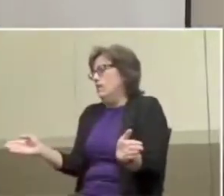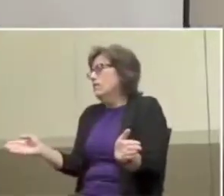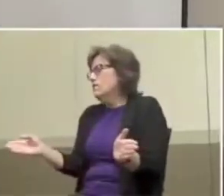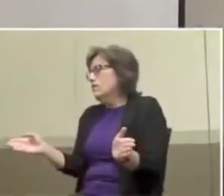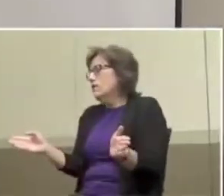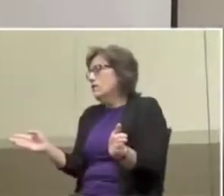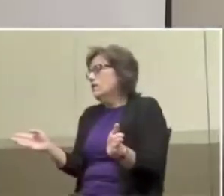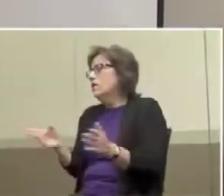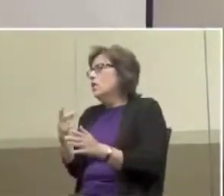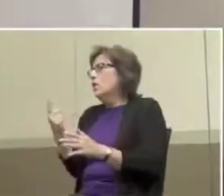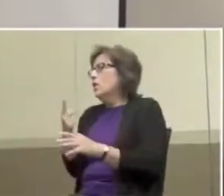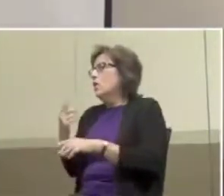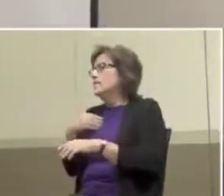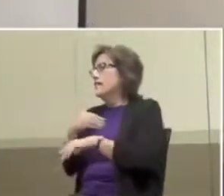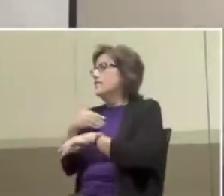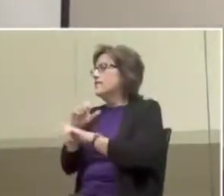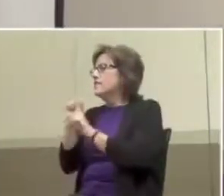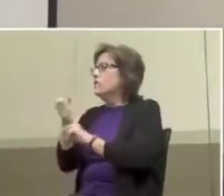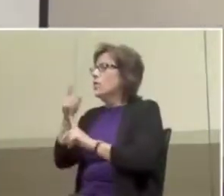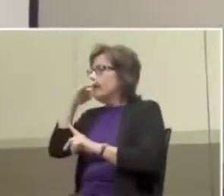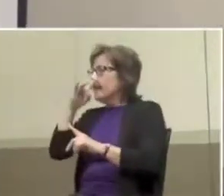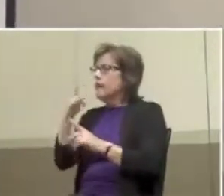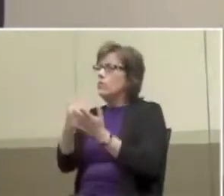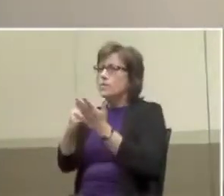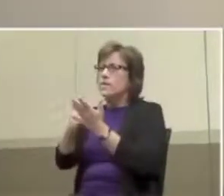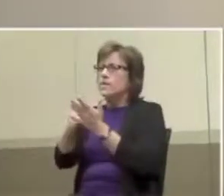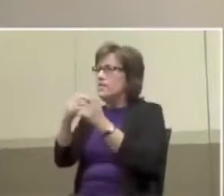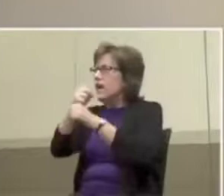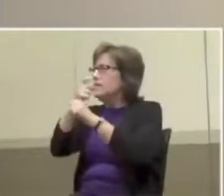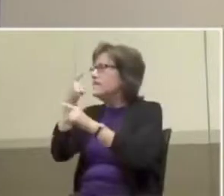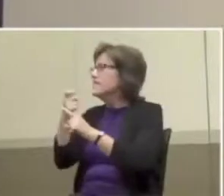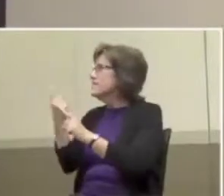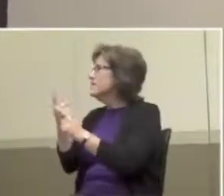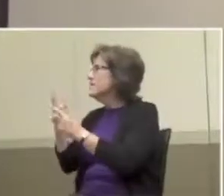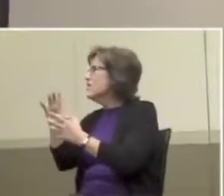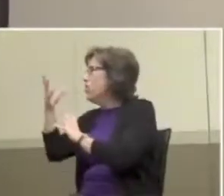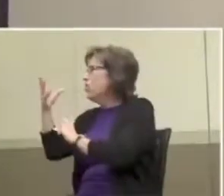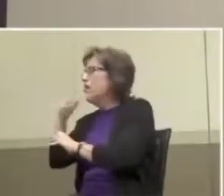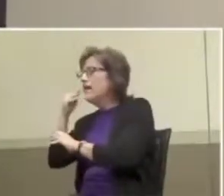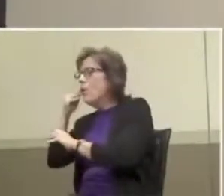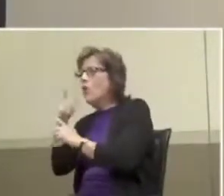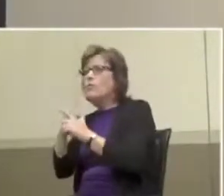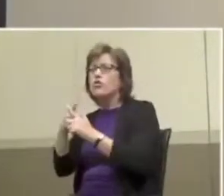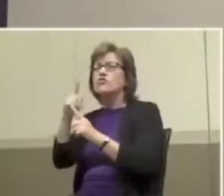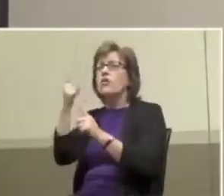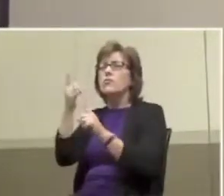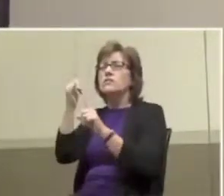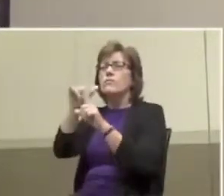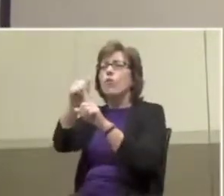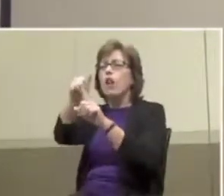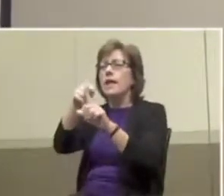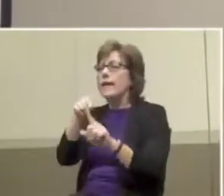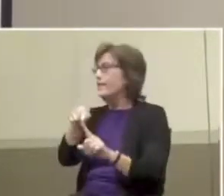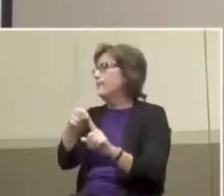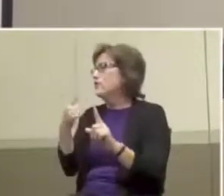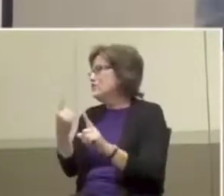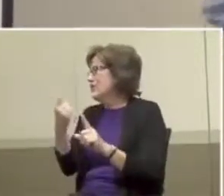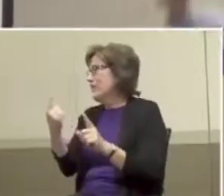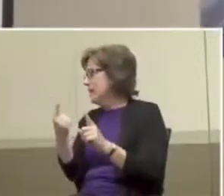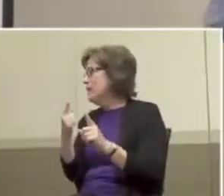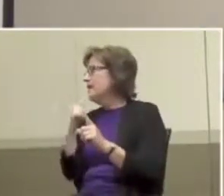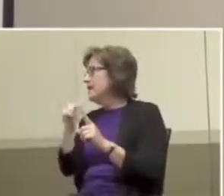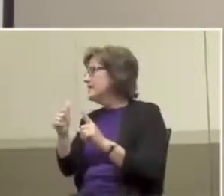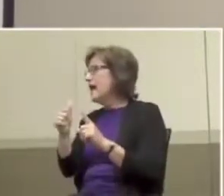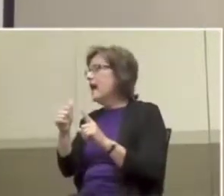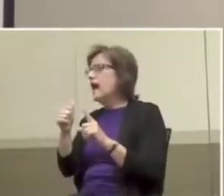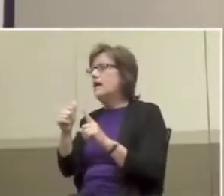is repeatedly fighting because something bad is going on at home, where he's being bullied or something of that nature. So this isn't a gold standard,